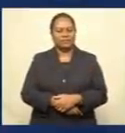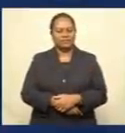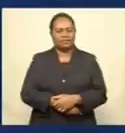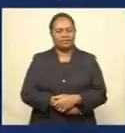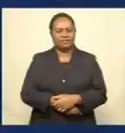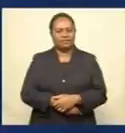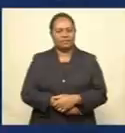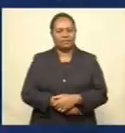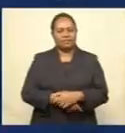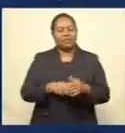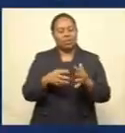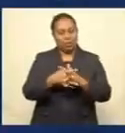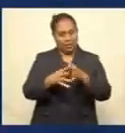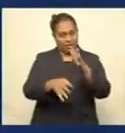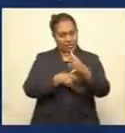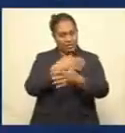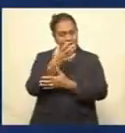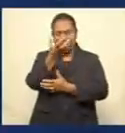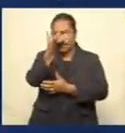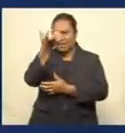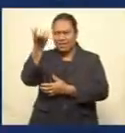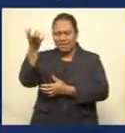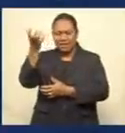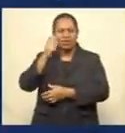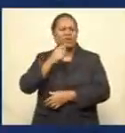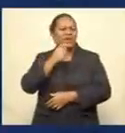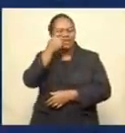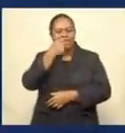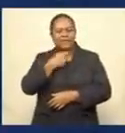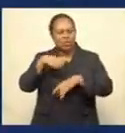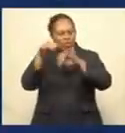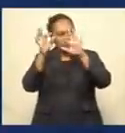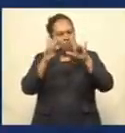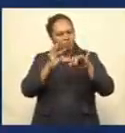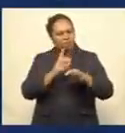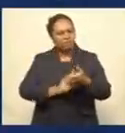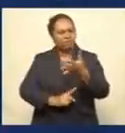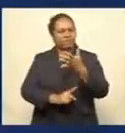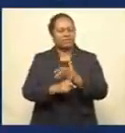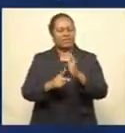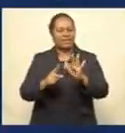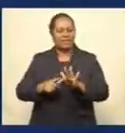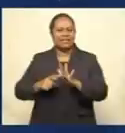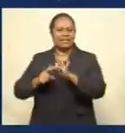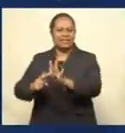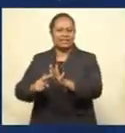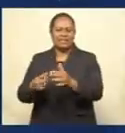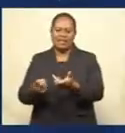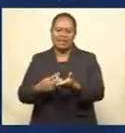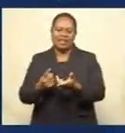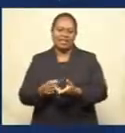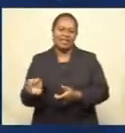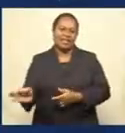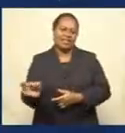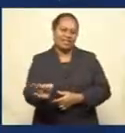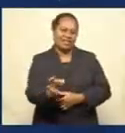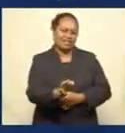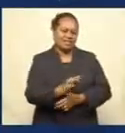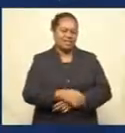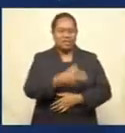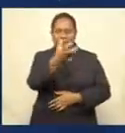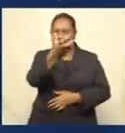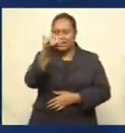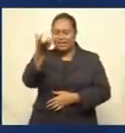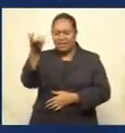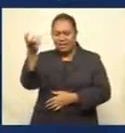And the outlook for Wednesday: cloudy periods with a few showers over the eastern parts and the interior of the larger islands, cloudy